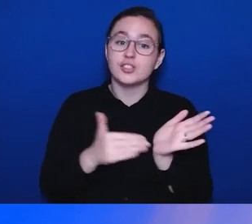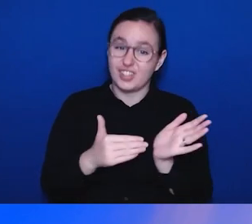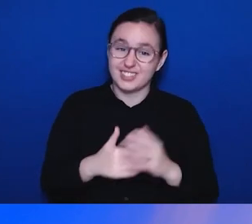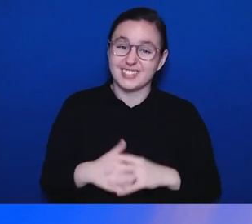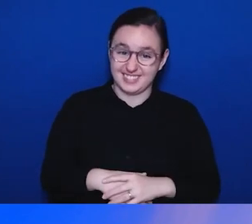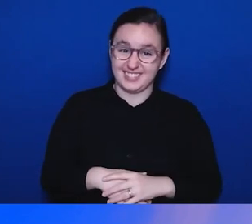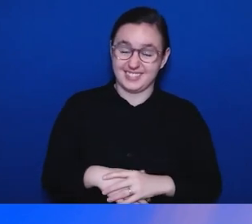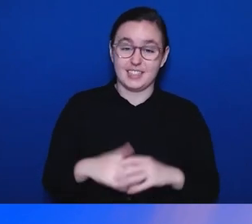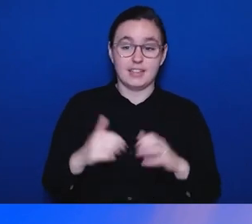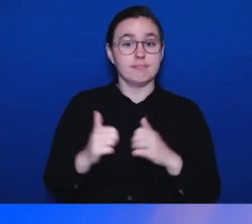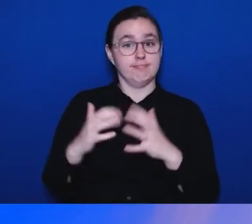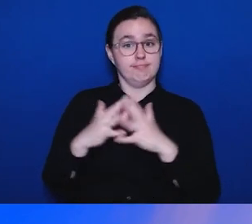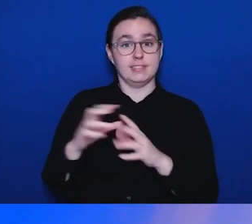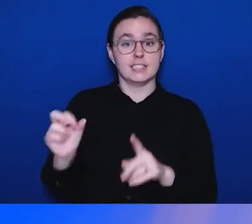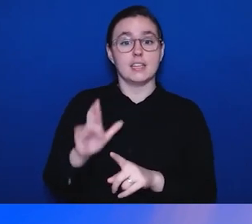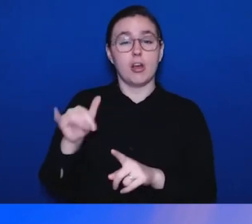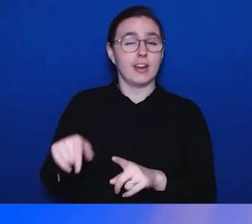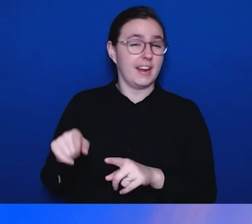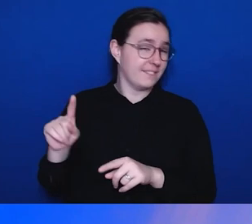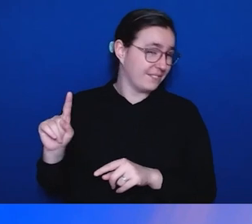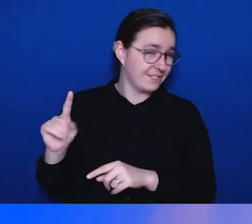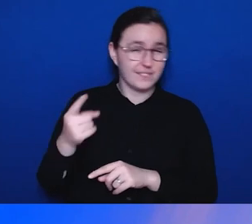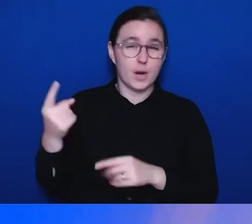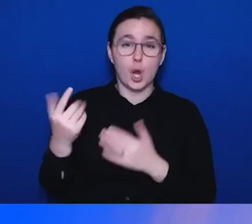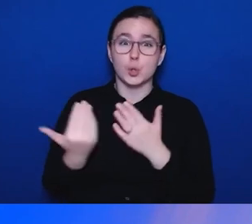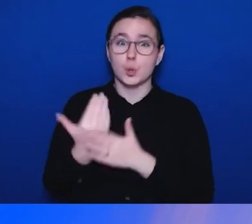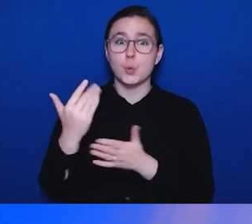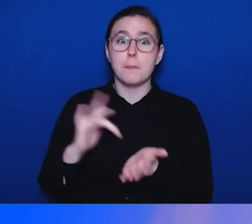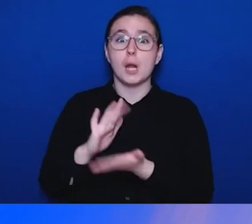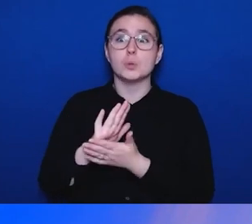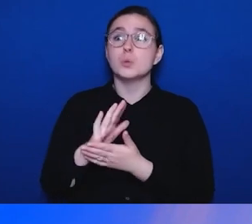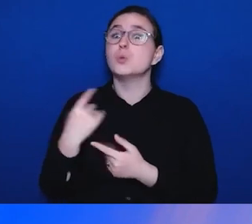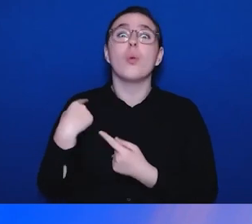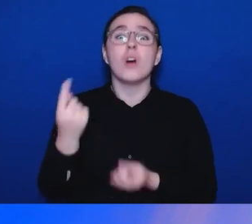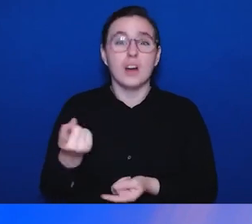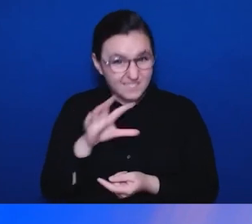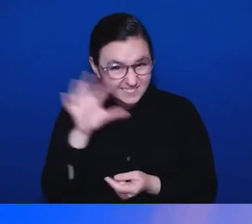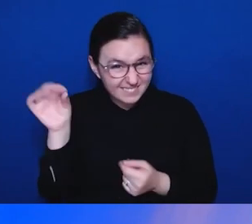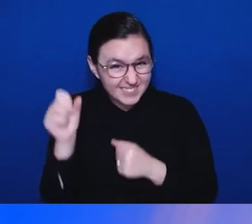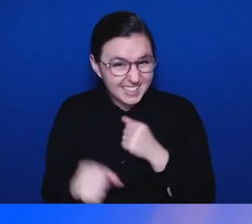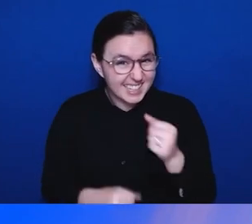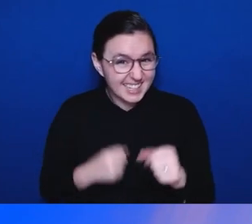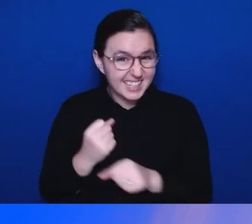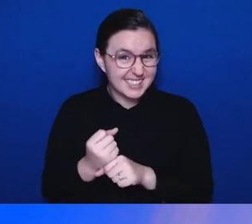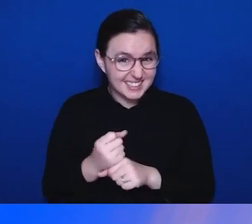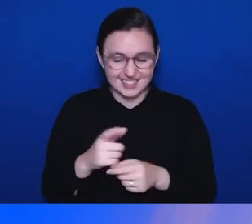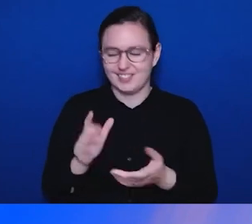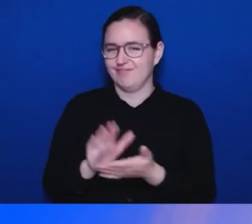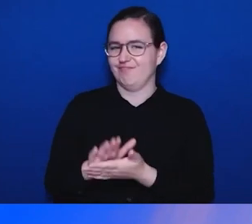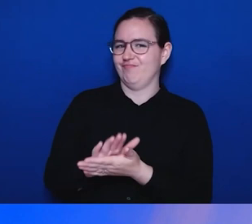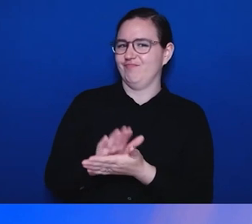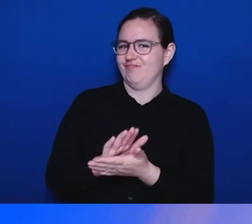education. When the new SFU Medical School is up and running, this will be the first new medical school in Western Canada in